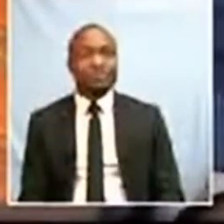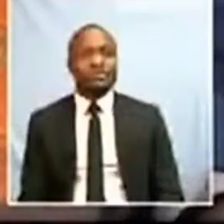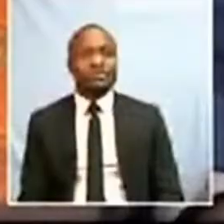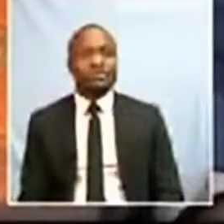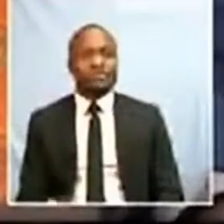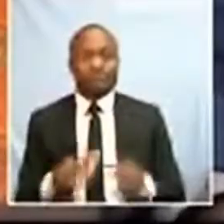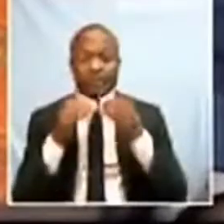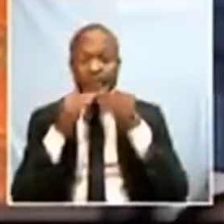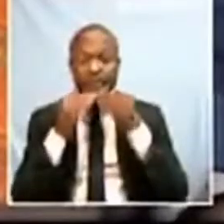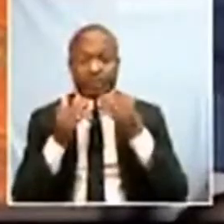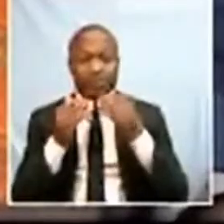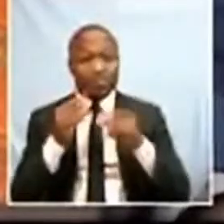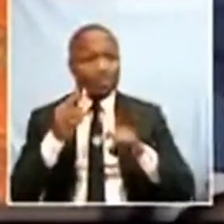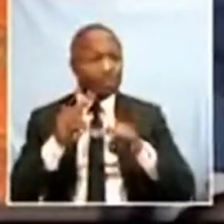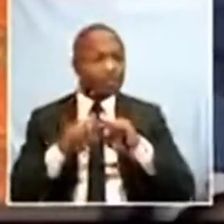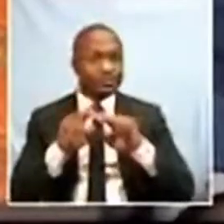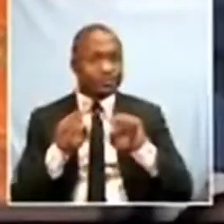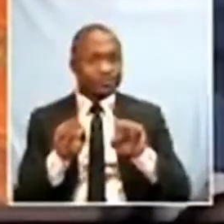Thank you, Chair.